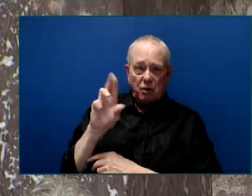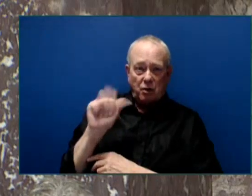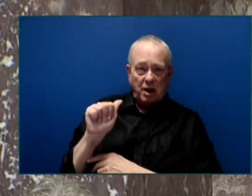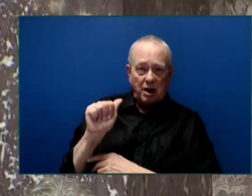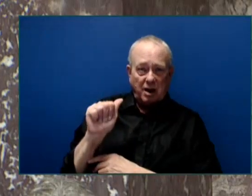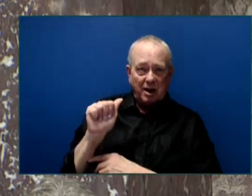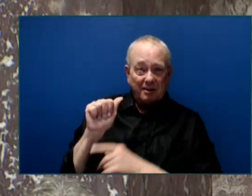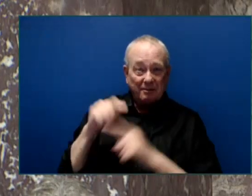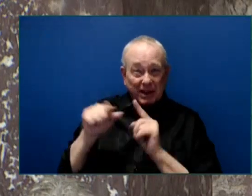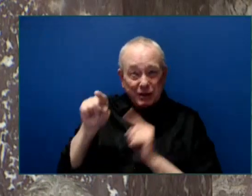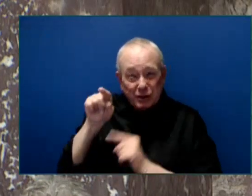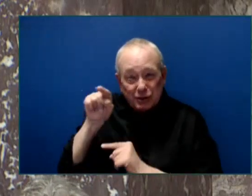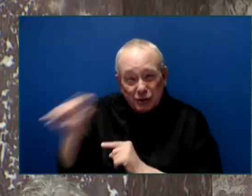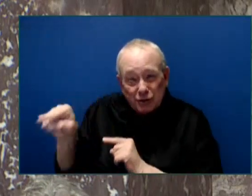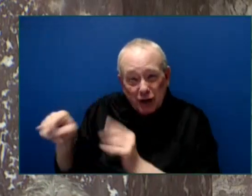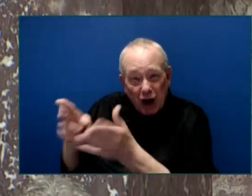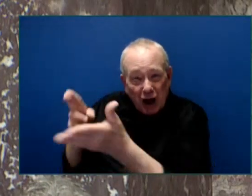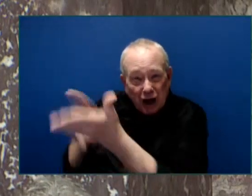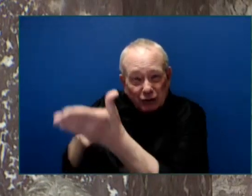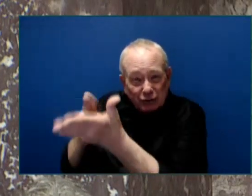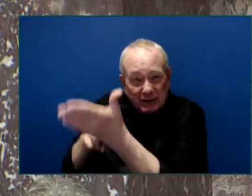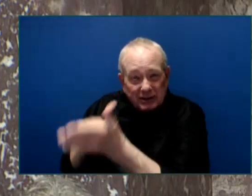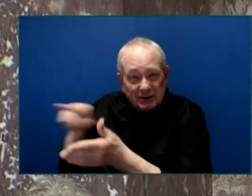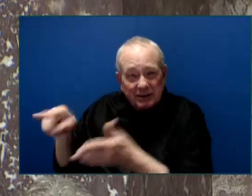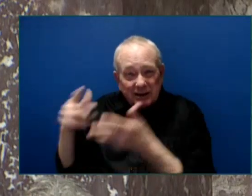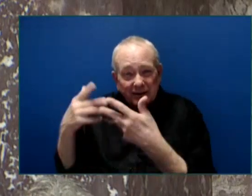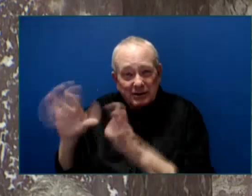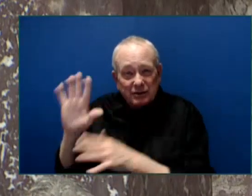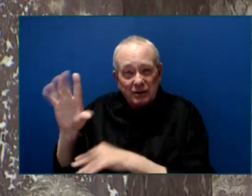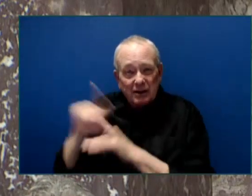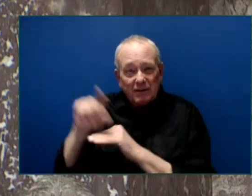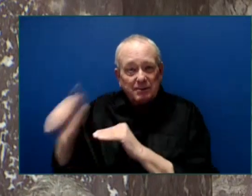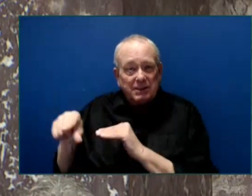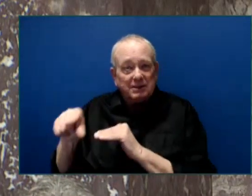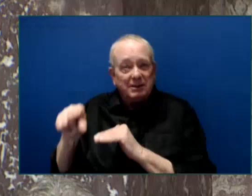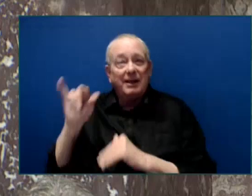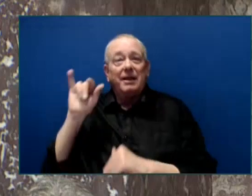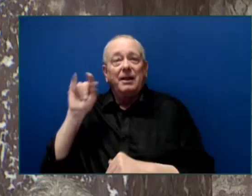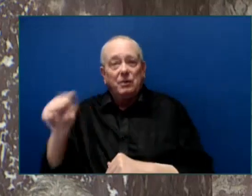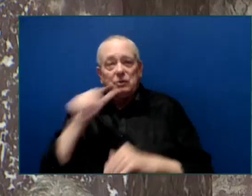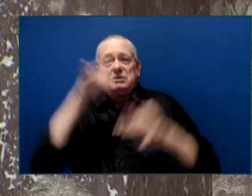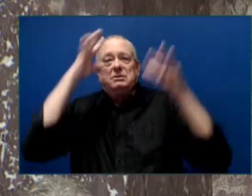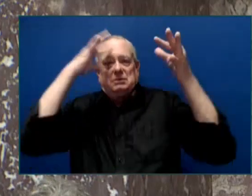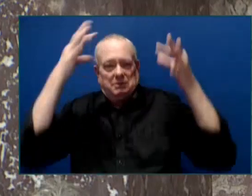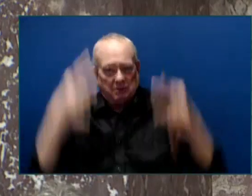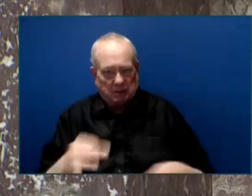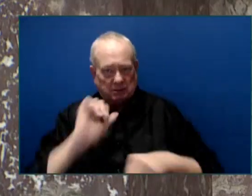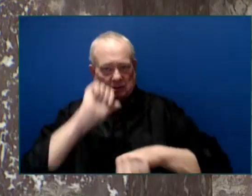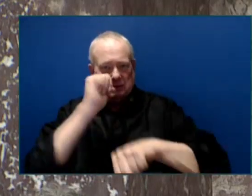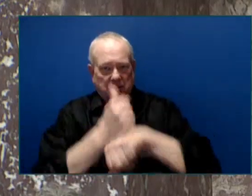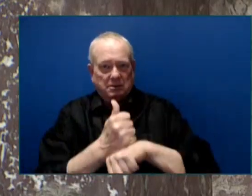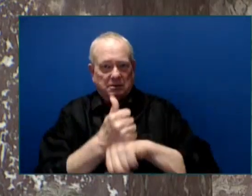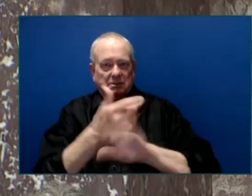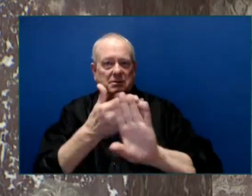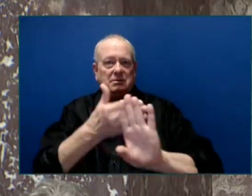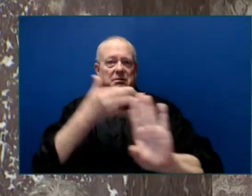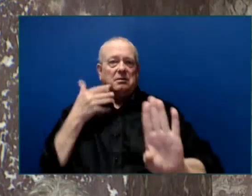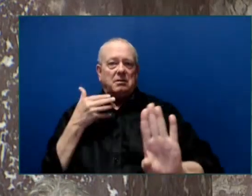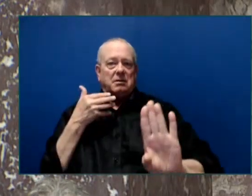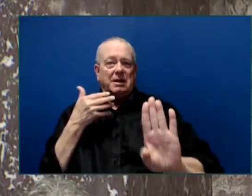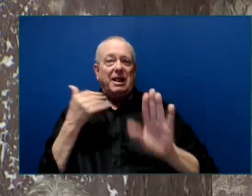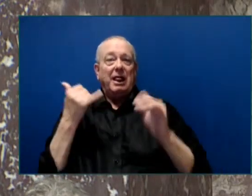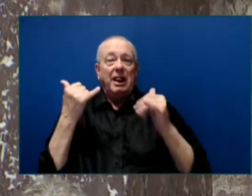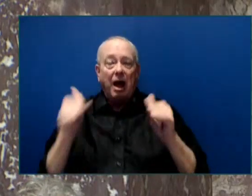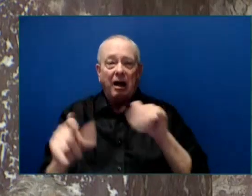and we're dealing with some of the challenges because of that structure that was built at the time. We've learned a lot from them. Now the work we do